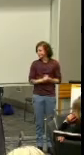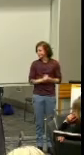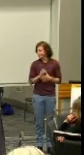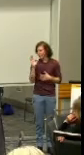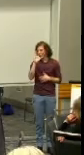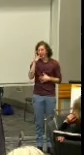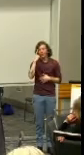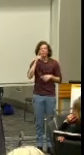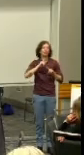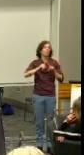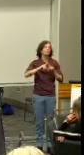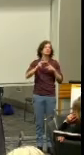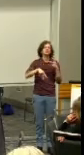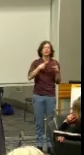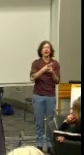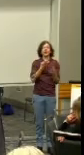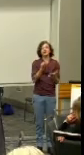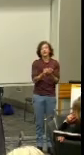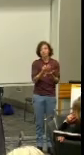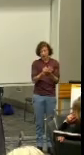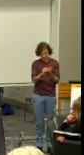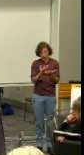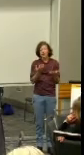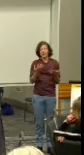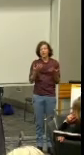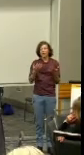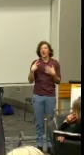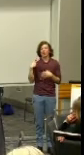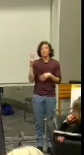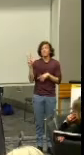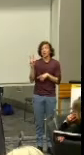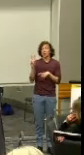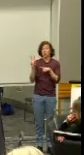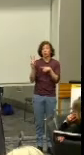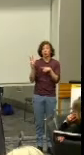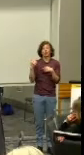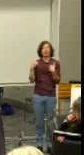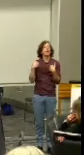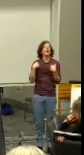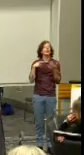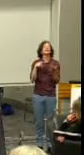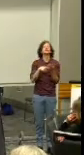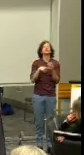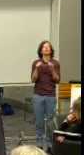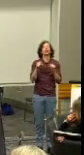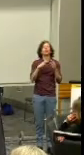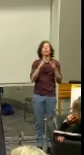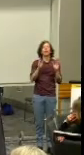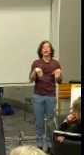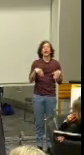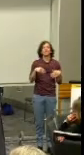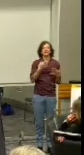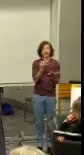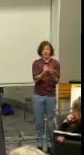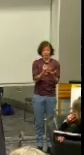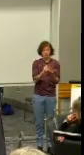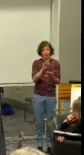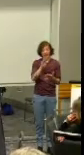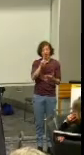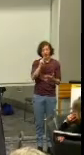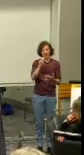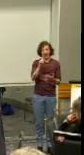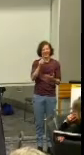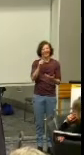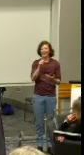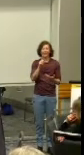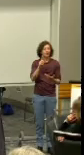Thompson account over in Washington State. The City of Vancouver has an affordable housing fund. It's not open for this year, but we're hoping to apply